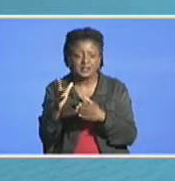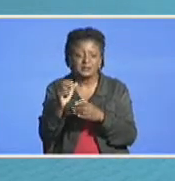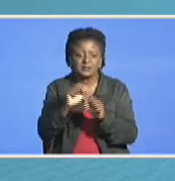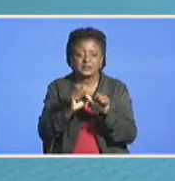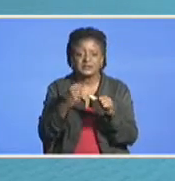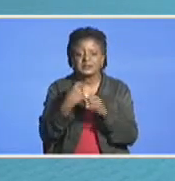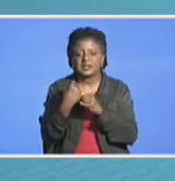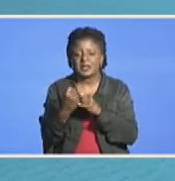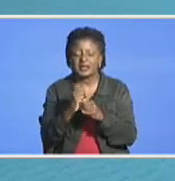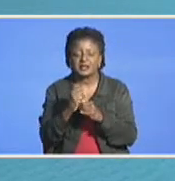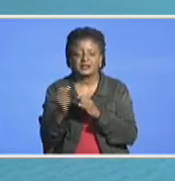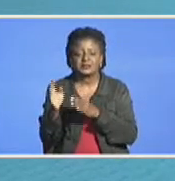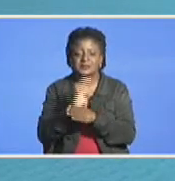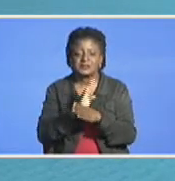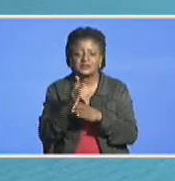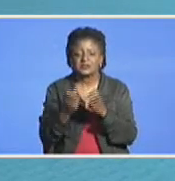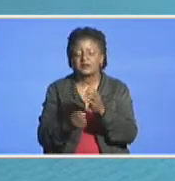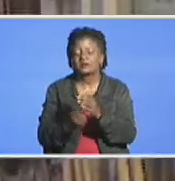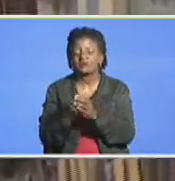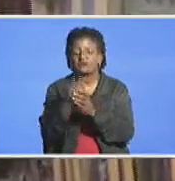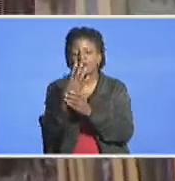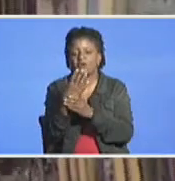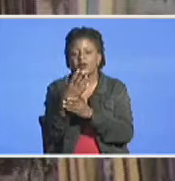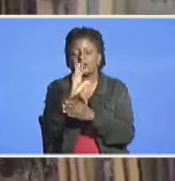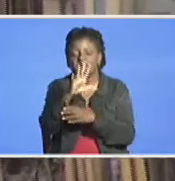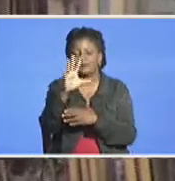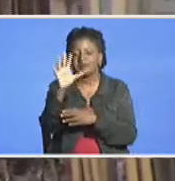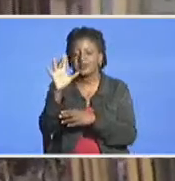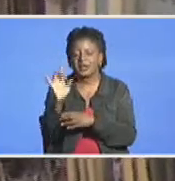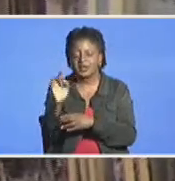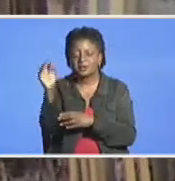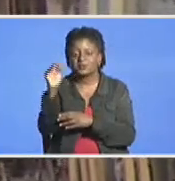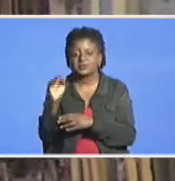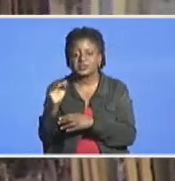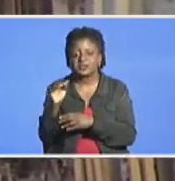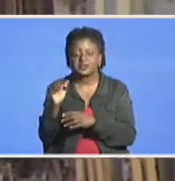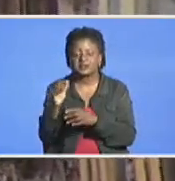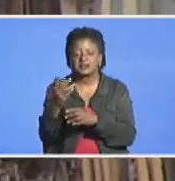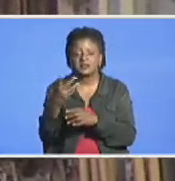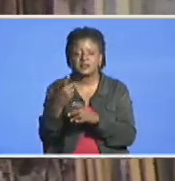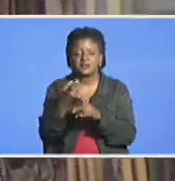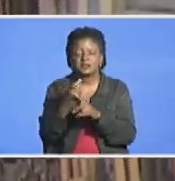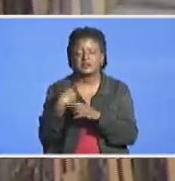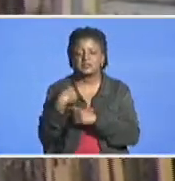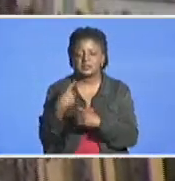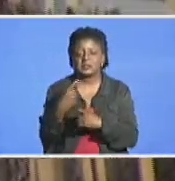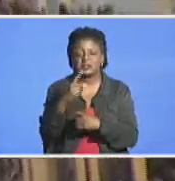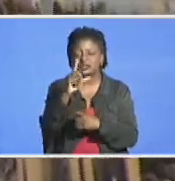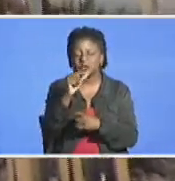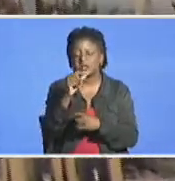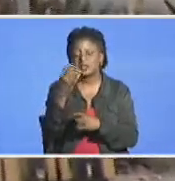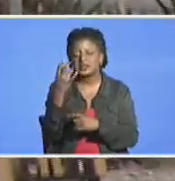grown 58% since 2017, from 24,241 to